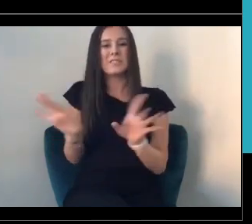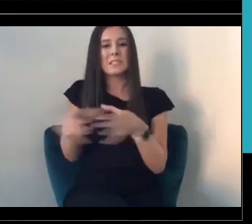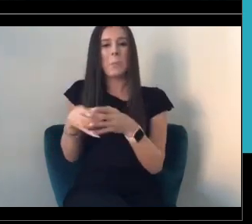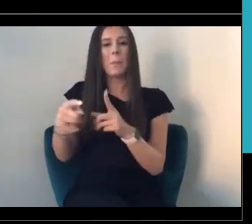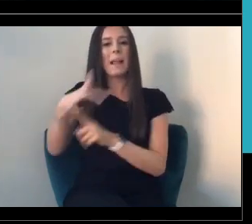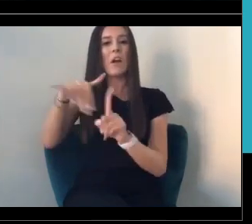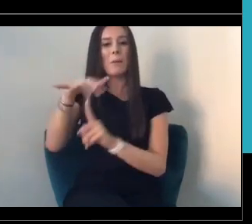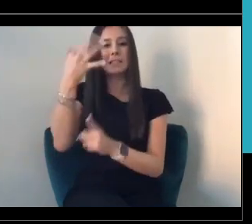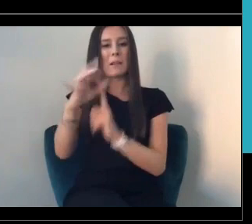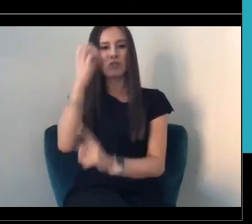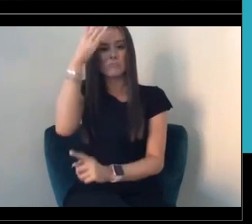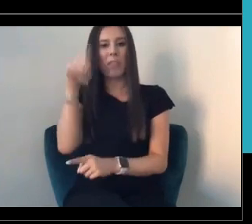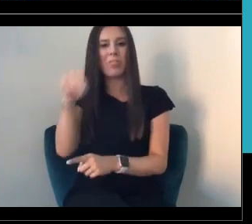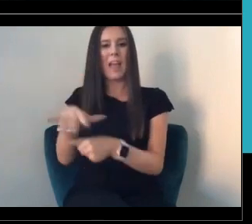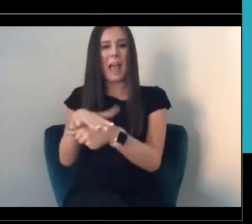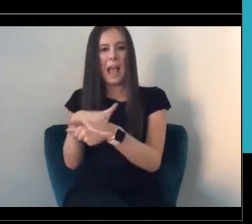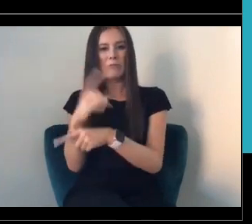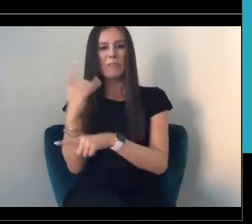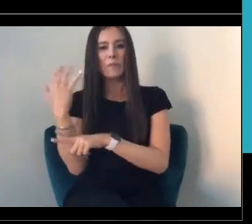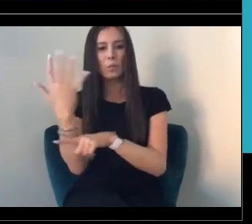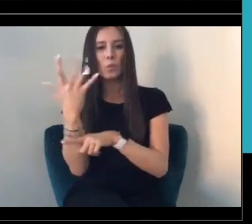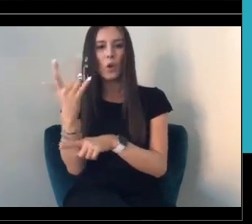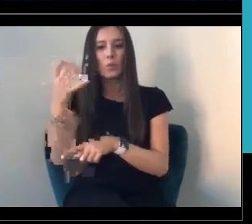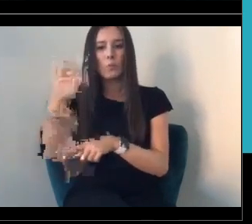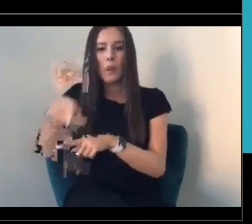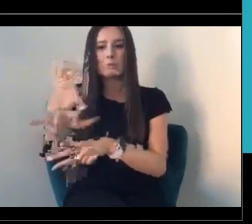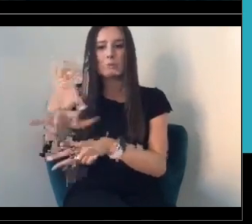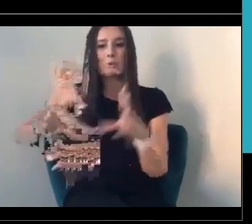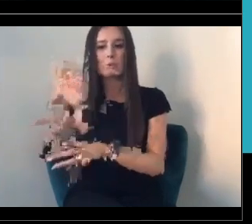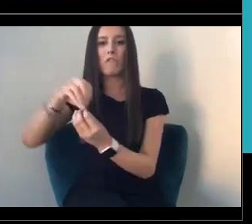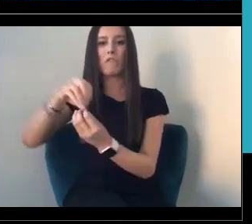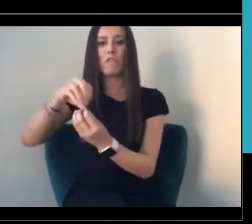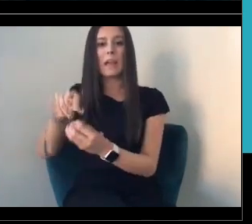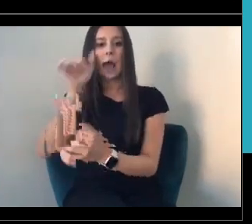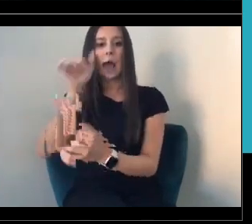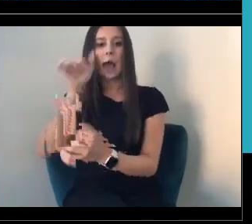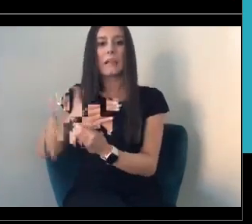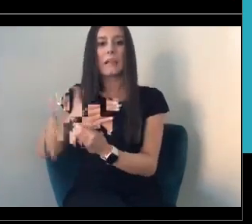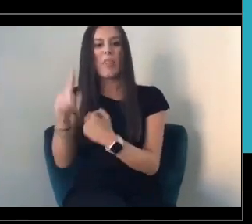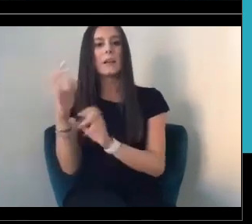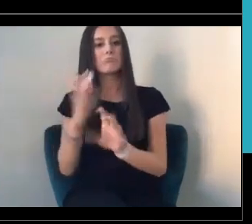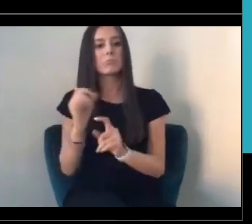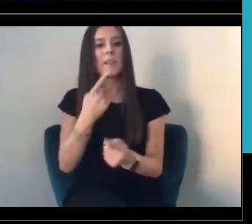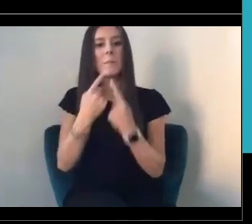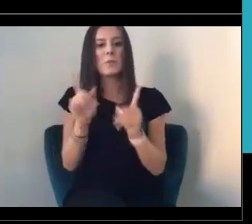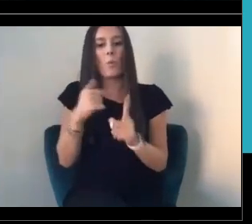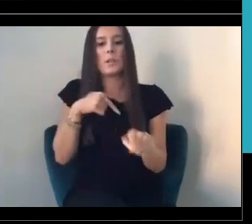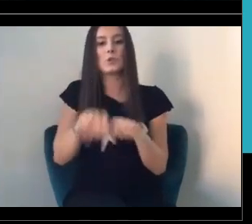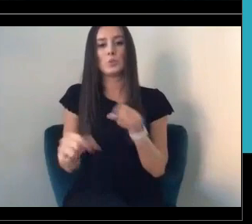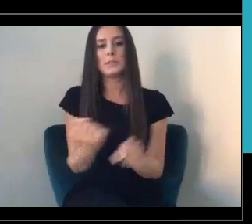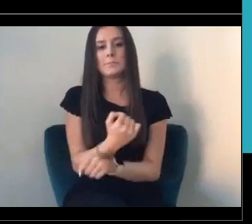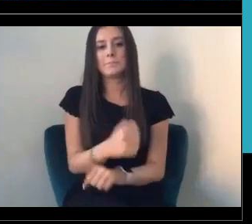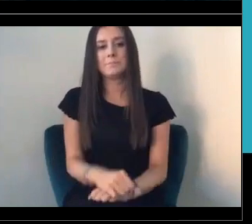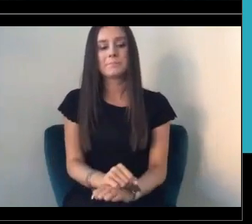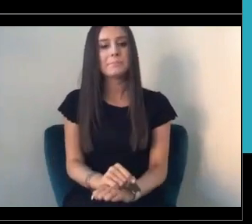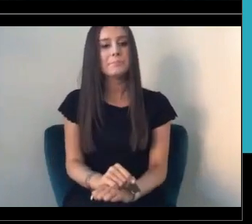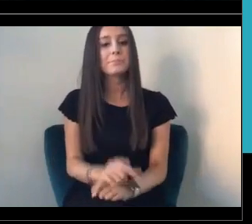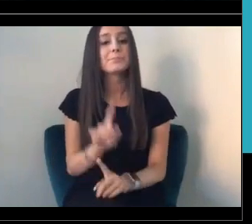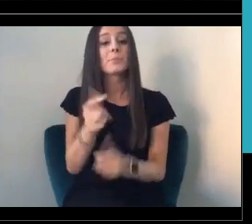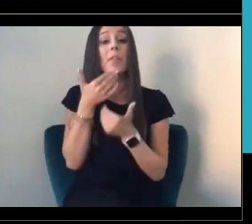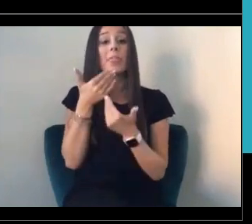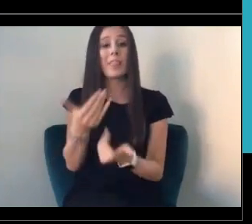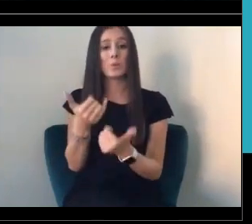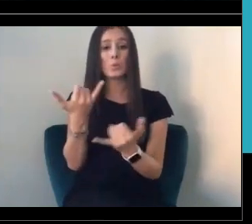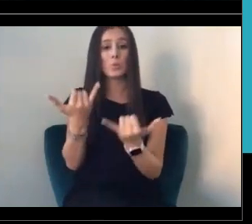be able to give you some more specific information about what we're trying to do. Thanks, Steve. We've had a